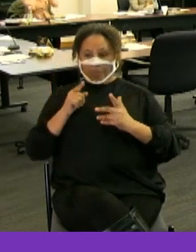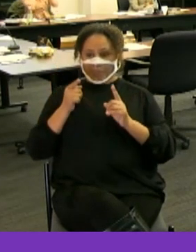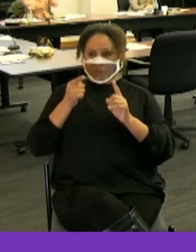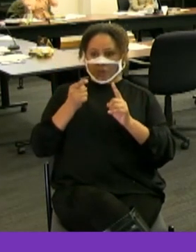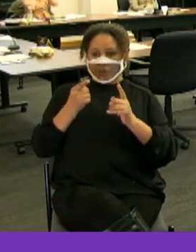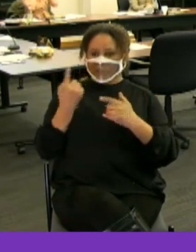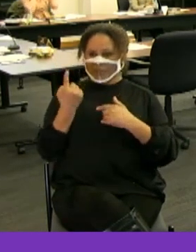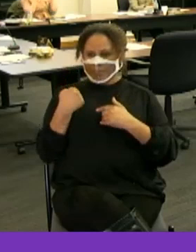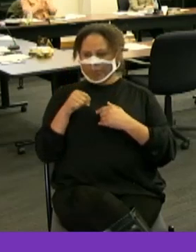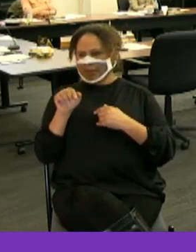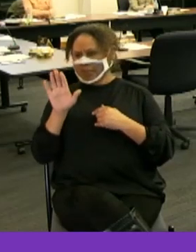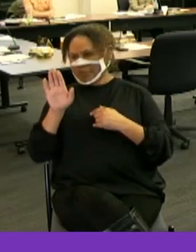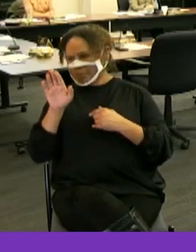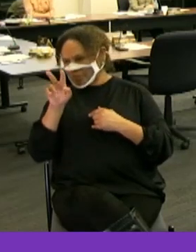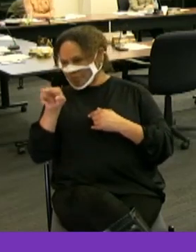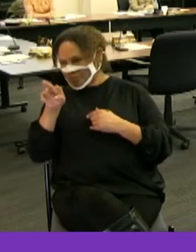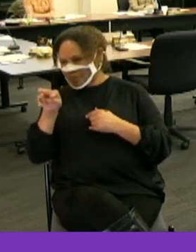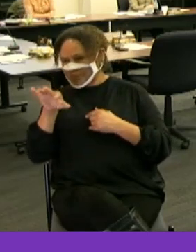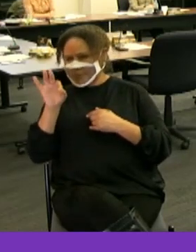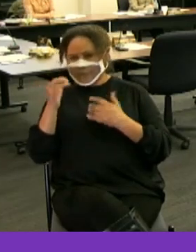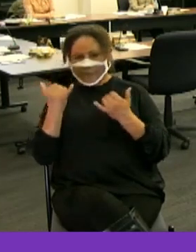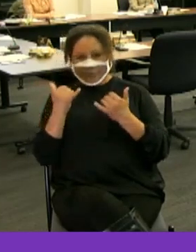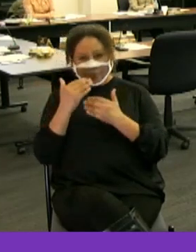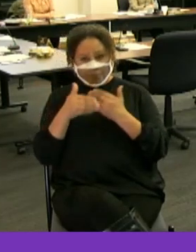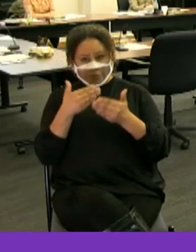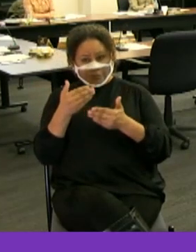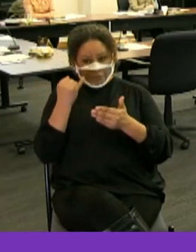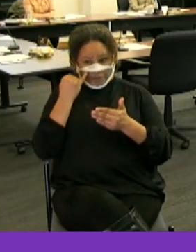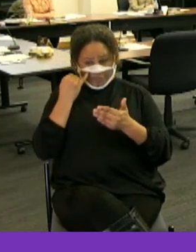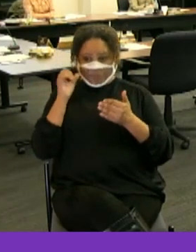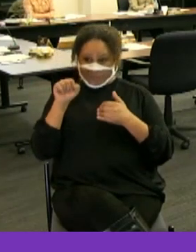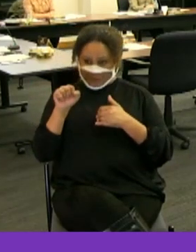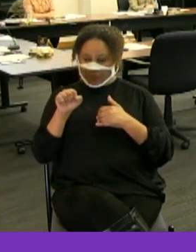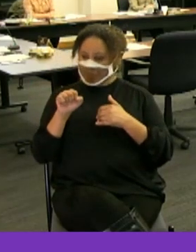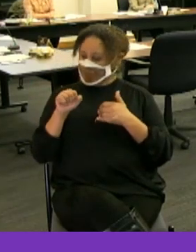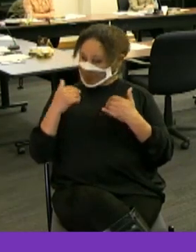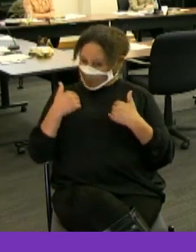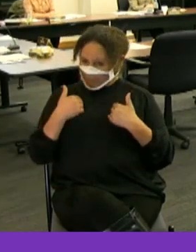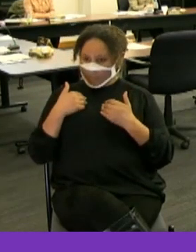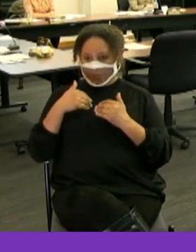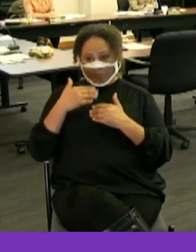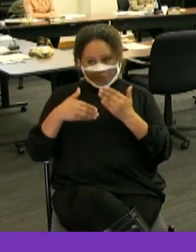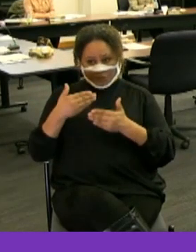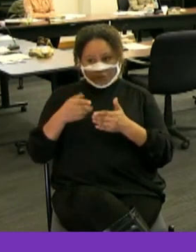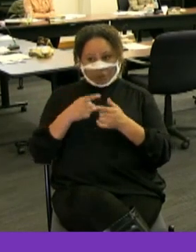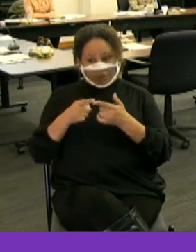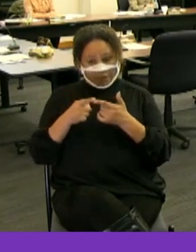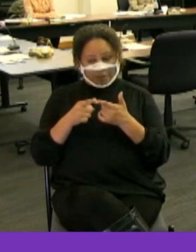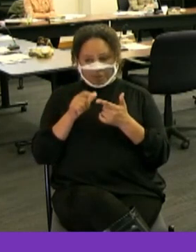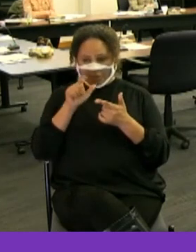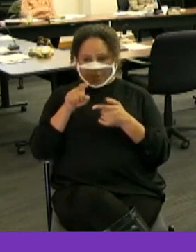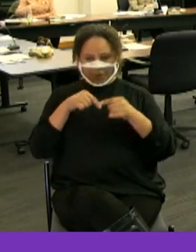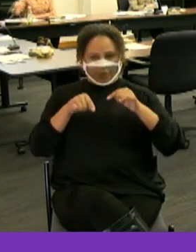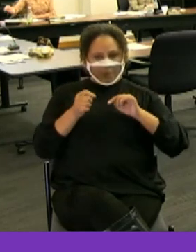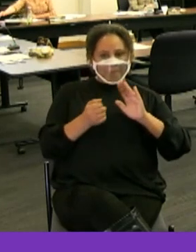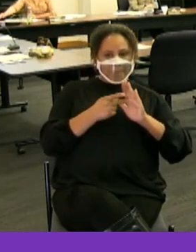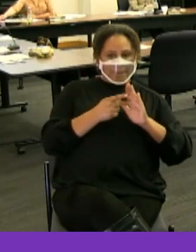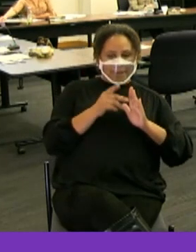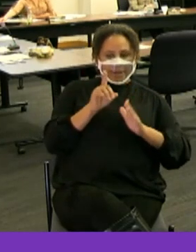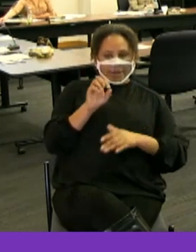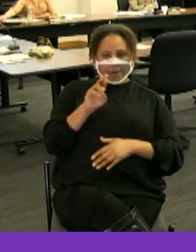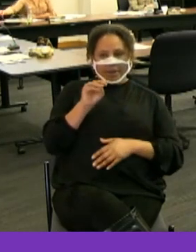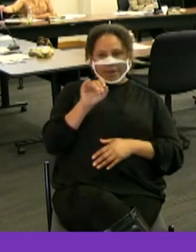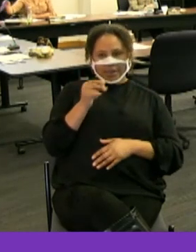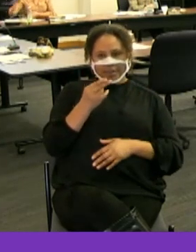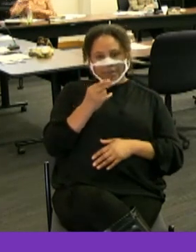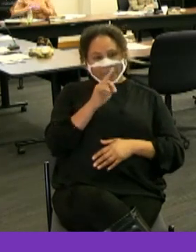can look at it and find out what the current procedure is. And if there is a procedure for it, then, and it's addressed, we don't have to go back to Dr. Mitchell and